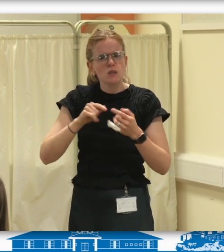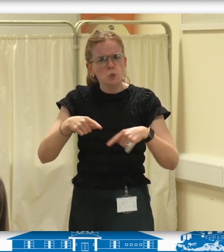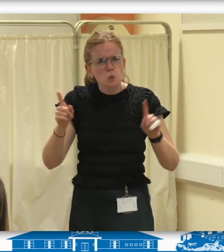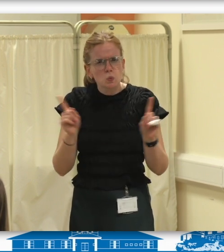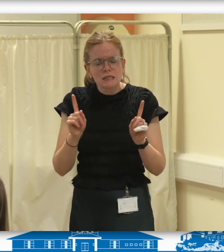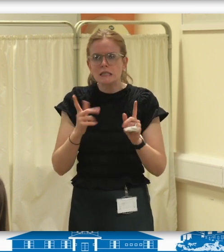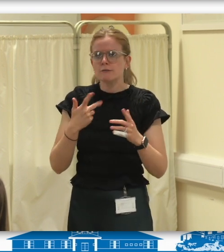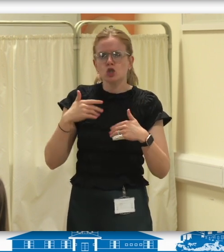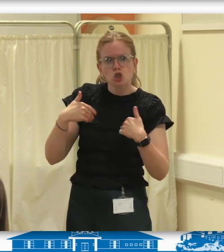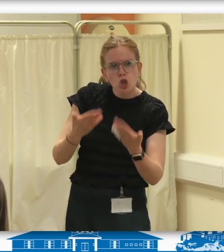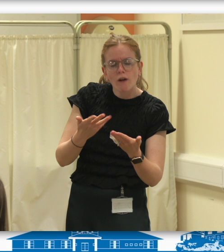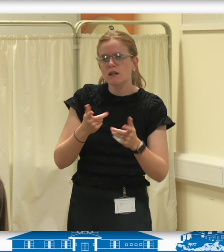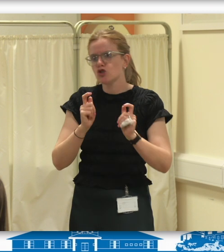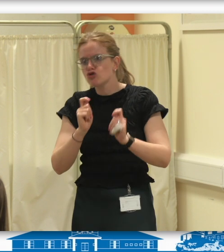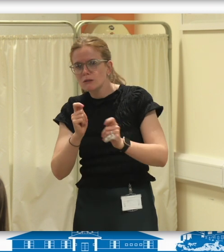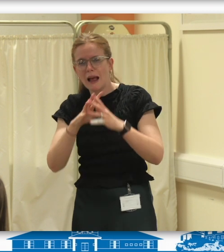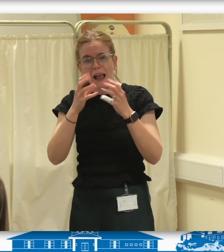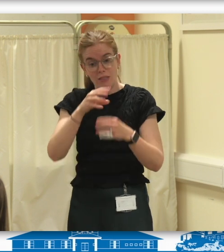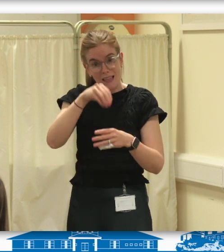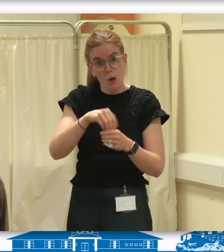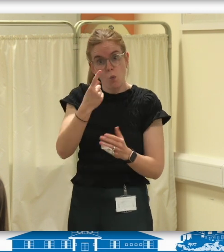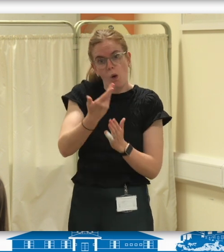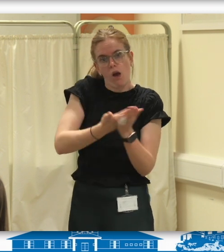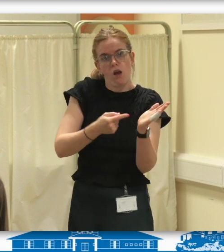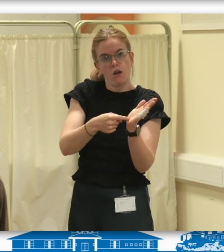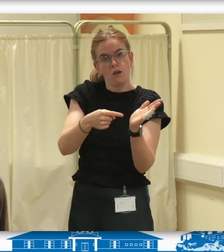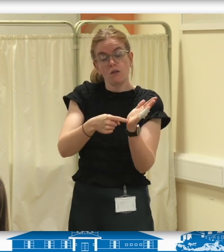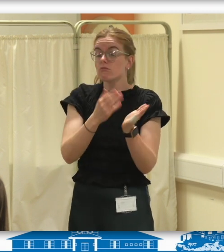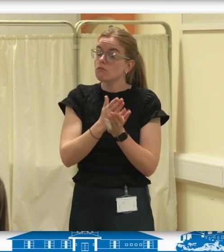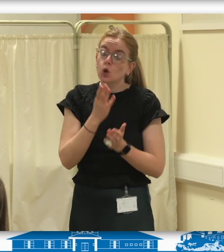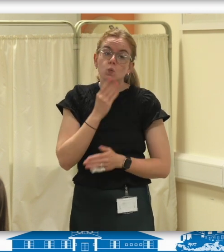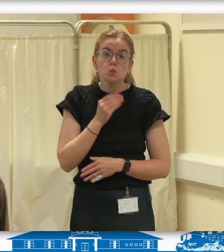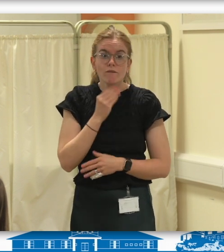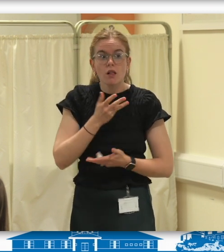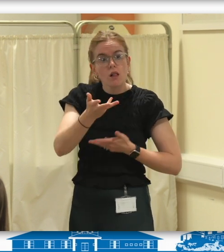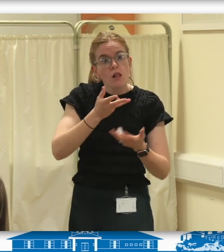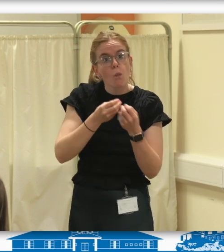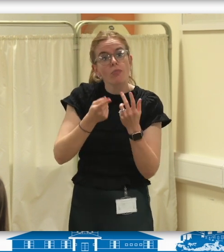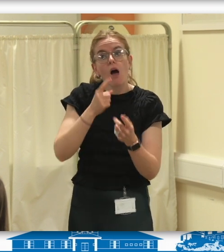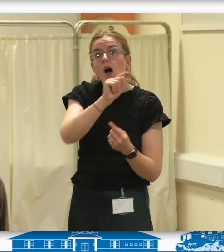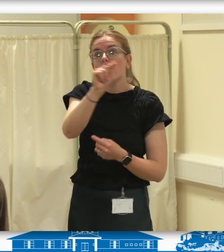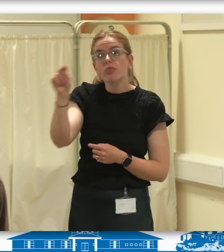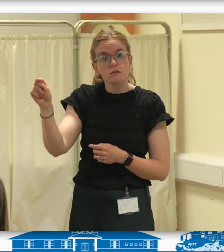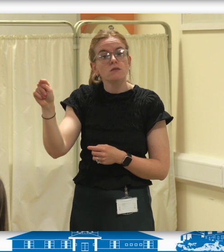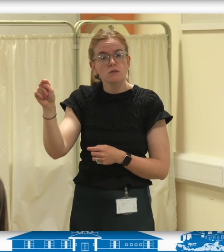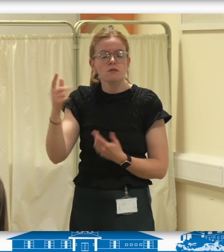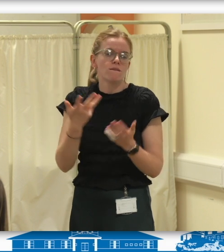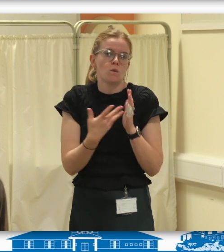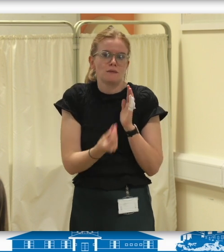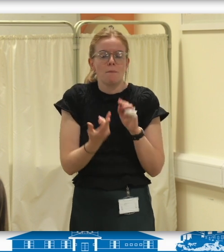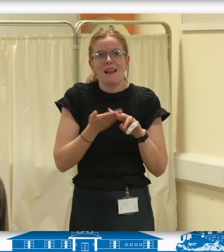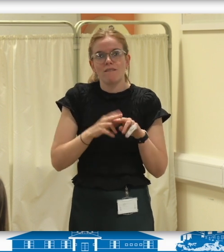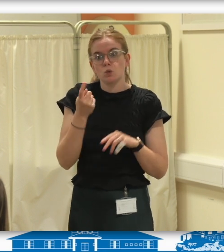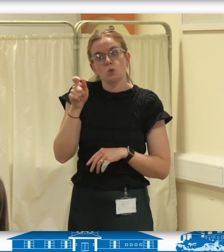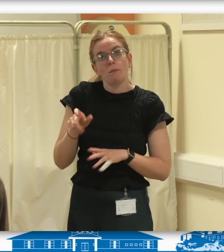medication, treatment, and the strategies all into one place. And it can be useful to discuss with others as appropriate. So, for instance, if someone with